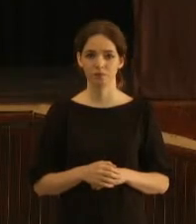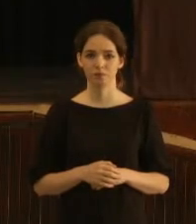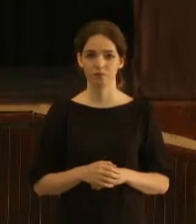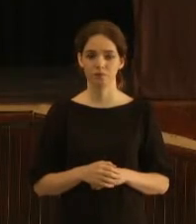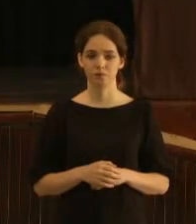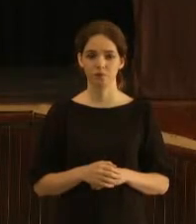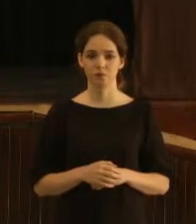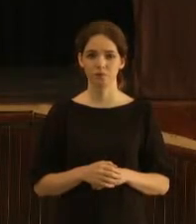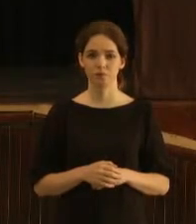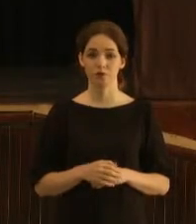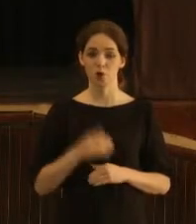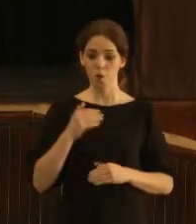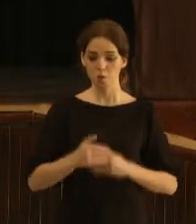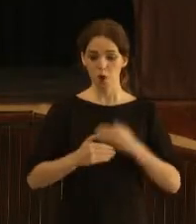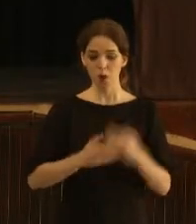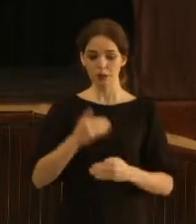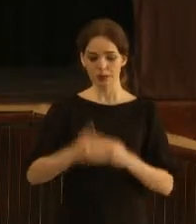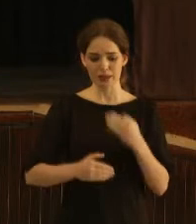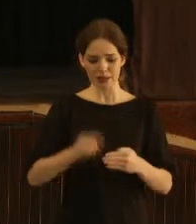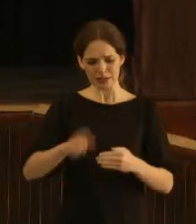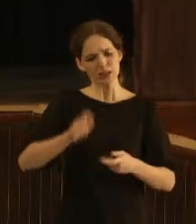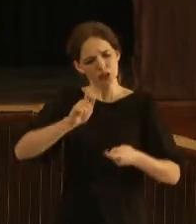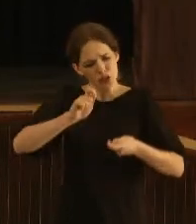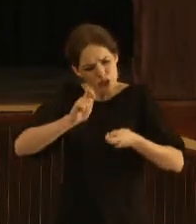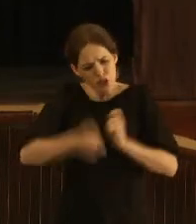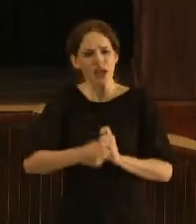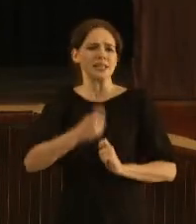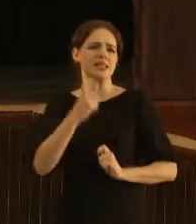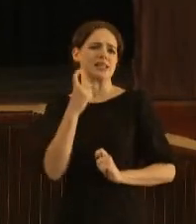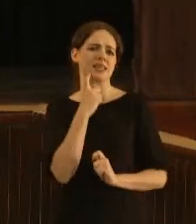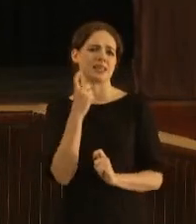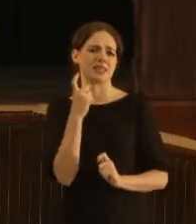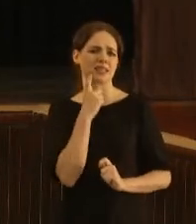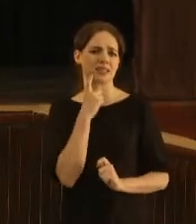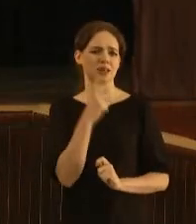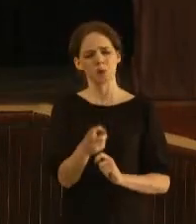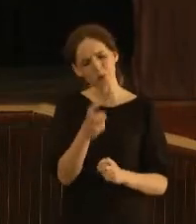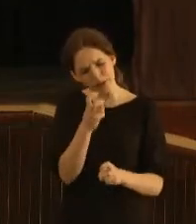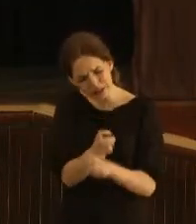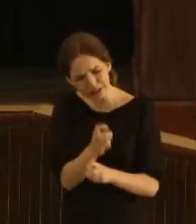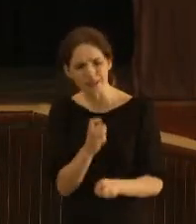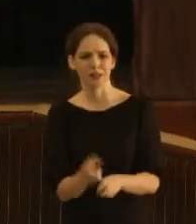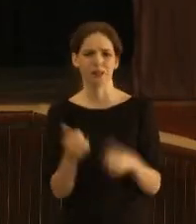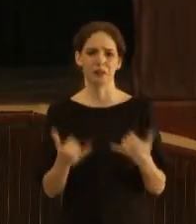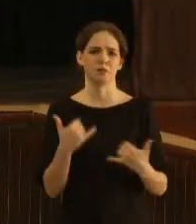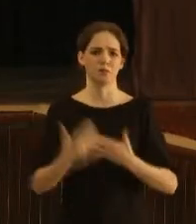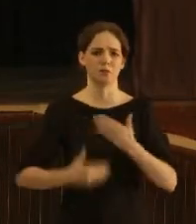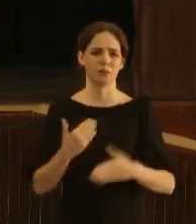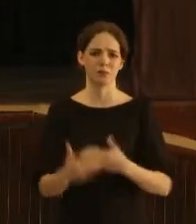moet word. The process needs to be much easier. Yes, so that